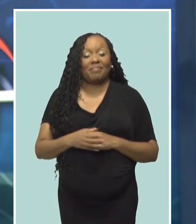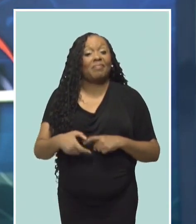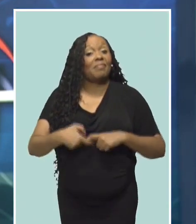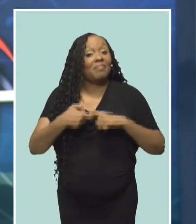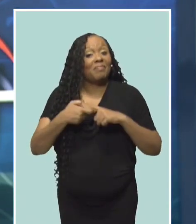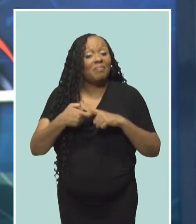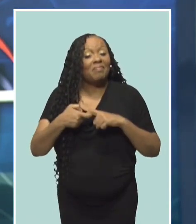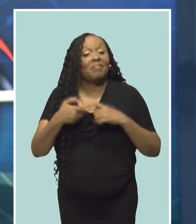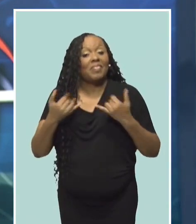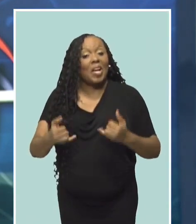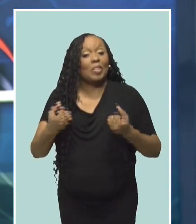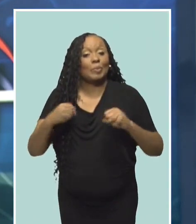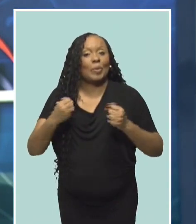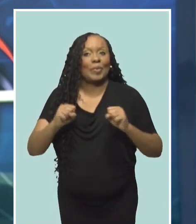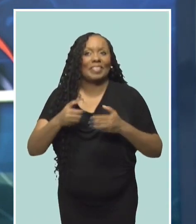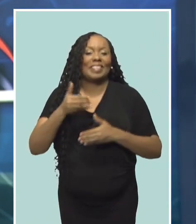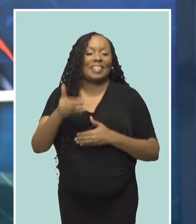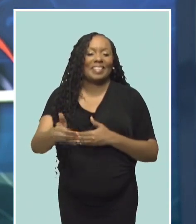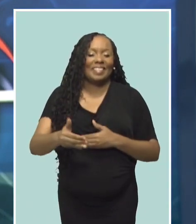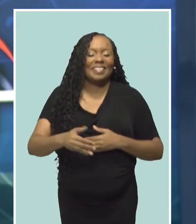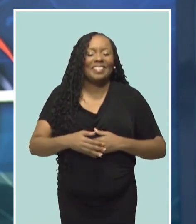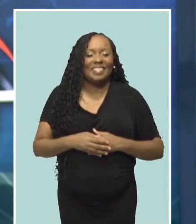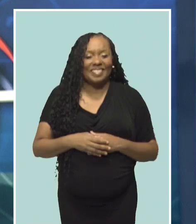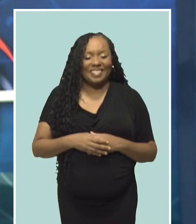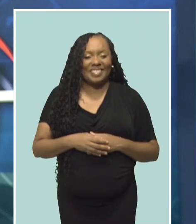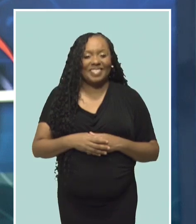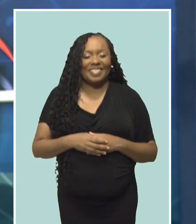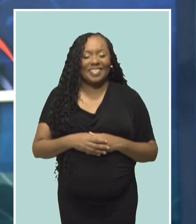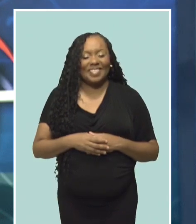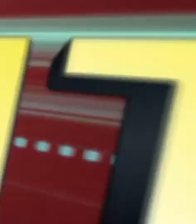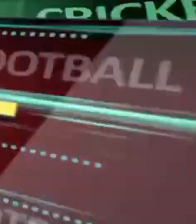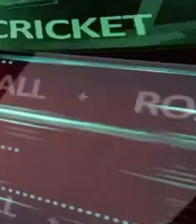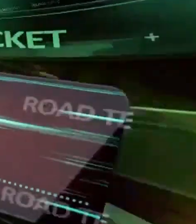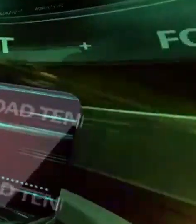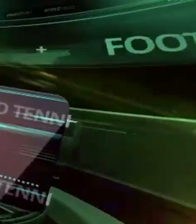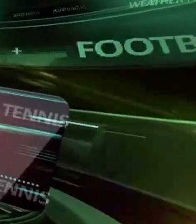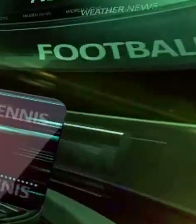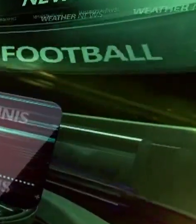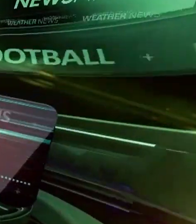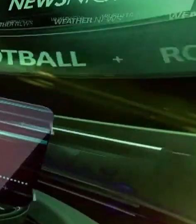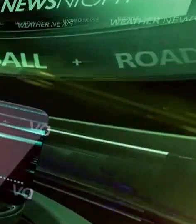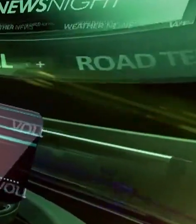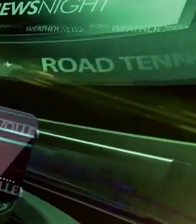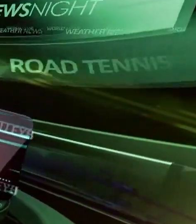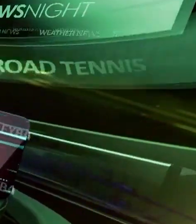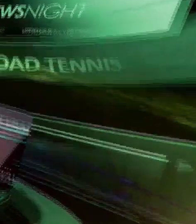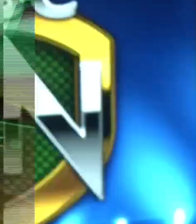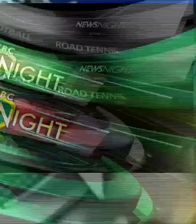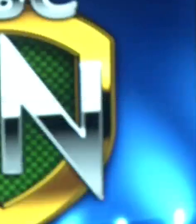And that Weekend Sports is coming up just after this break, so stay with us.